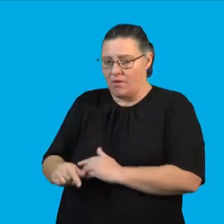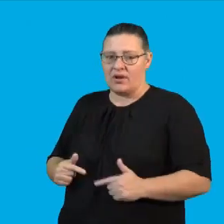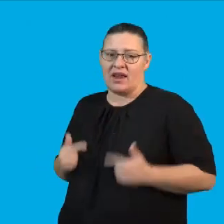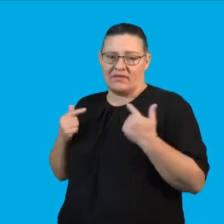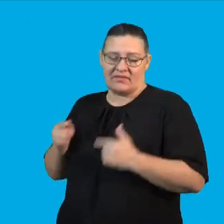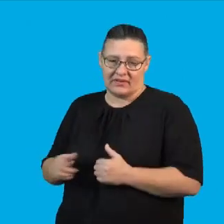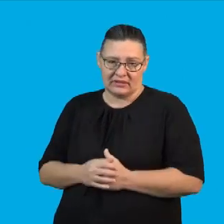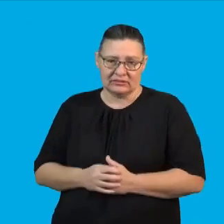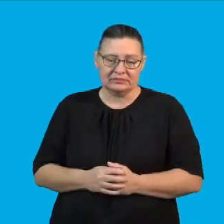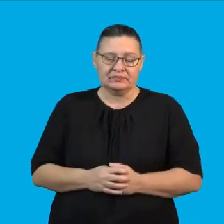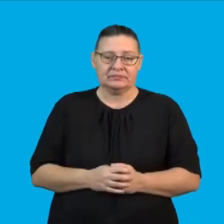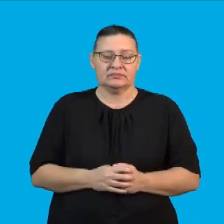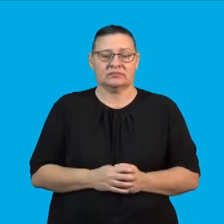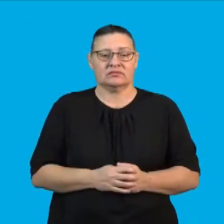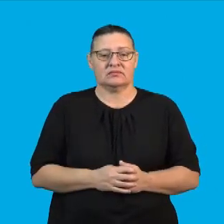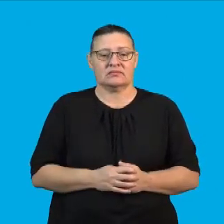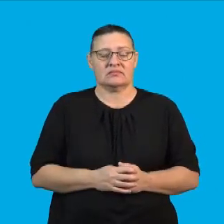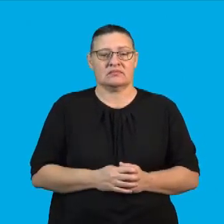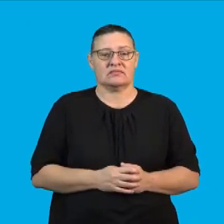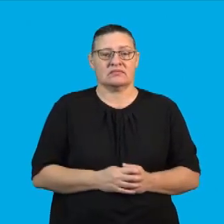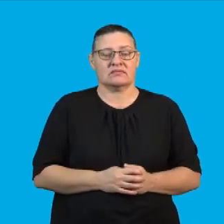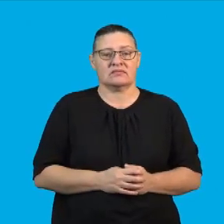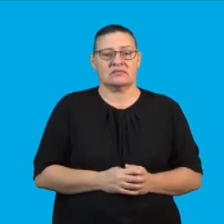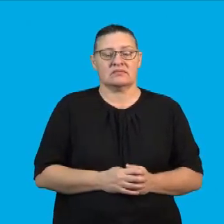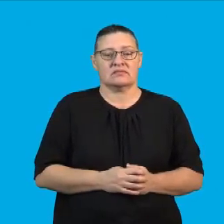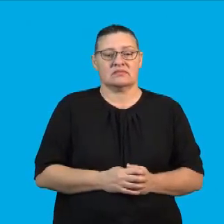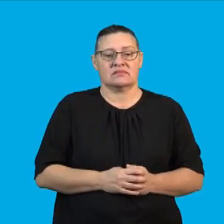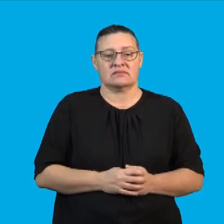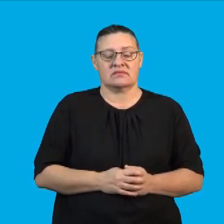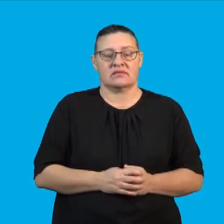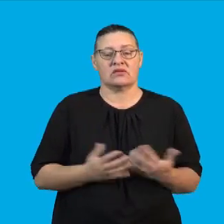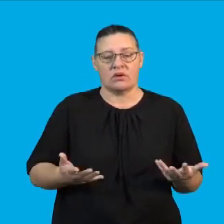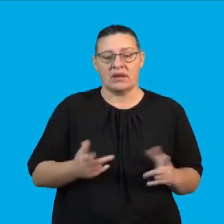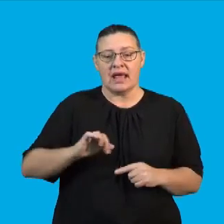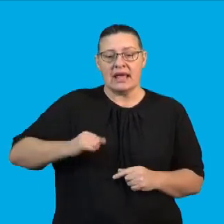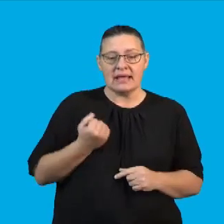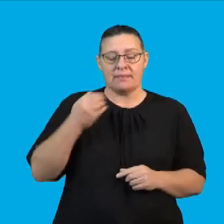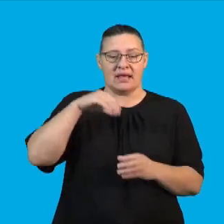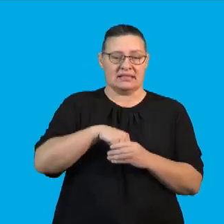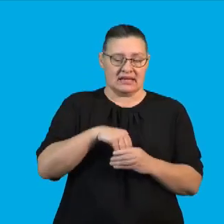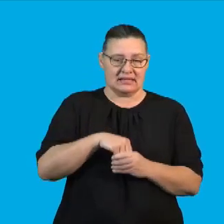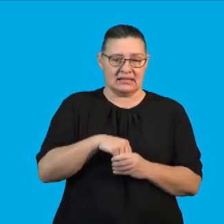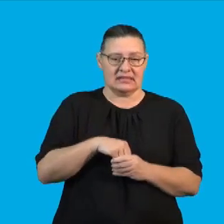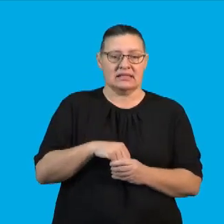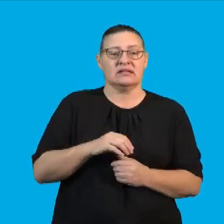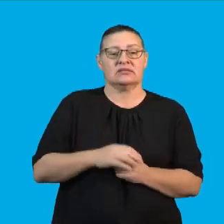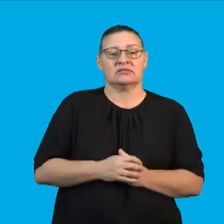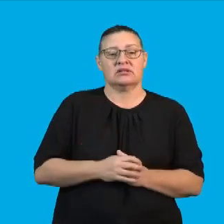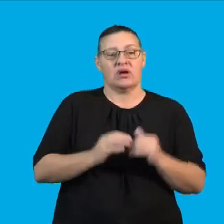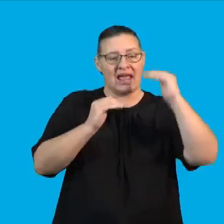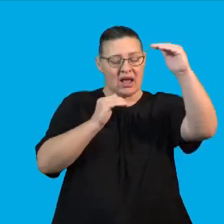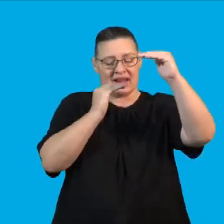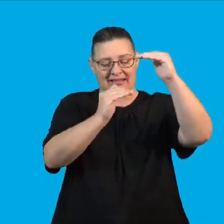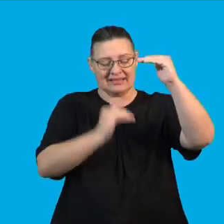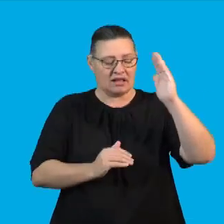out. Ovipary, eggs are laid outside. Ovovivipary, eggs are kept inside. Vivipary is